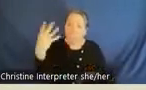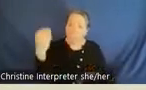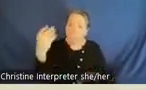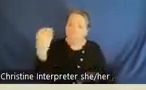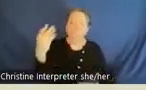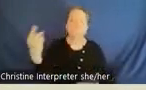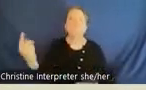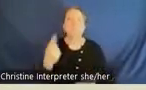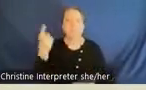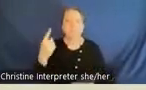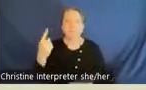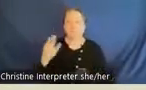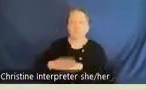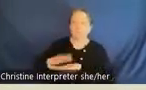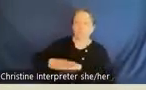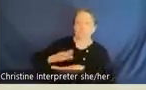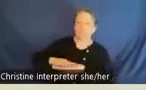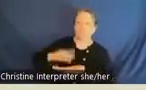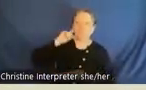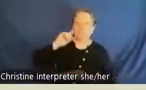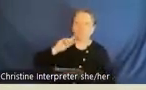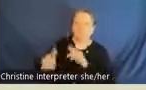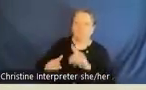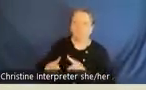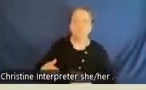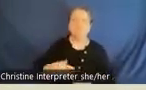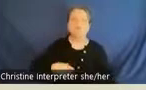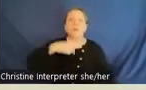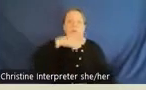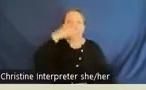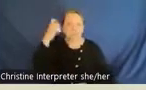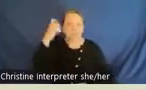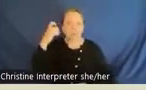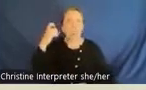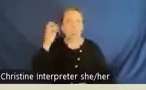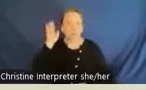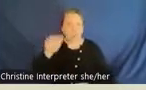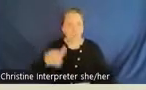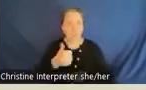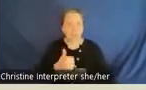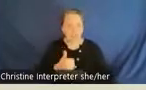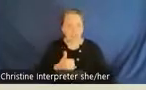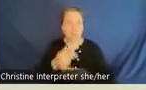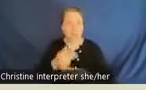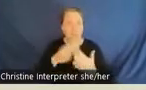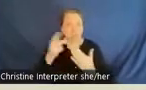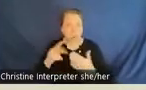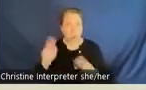that. You know, they have a program set up for the summer to do that. And